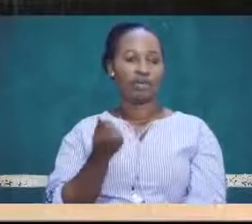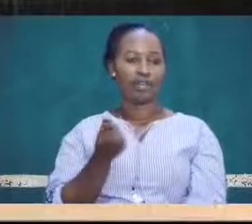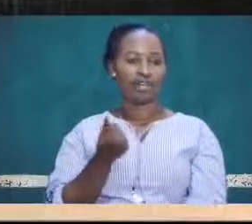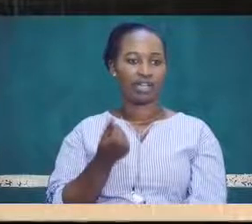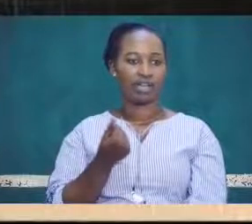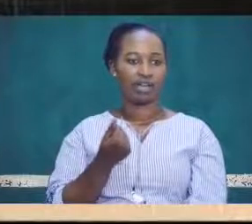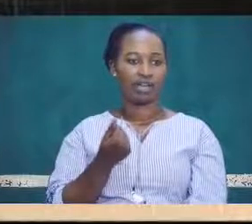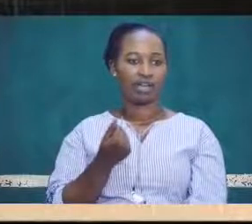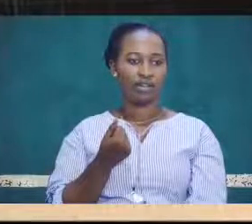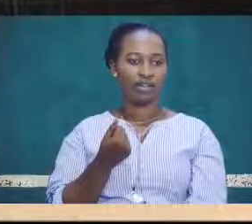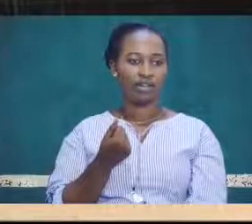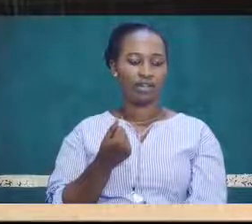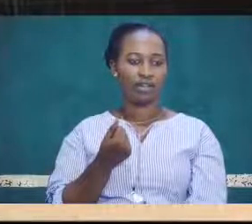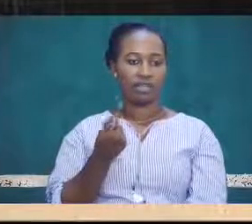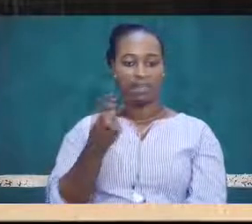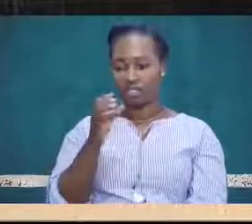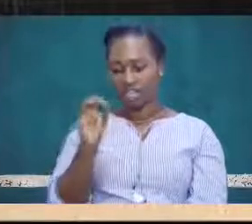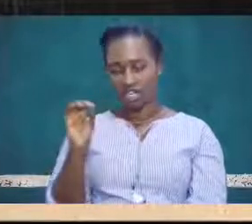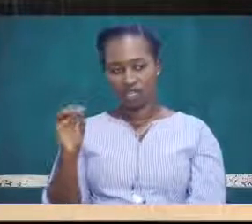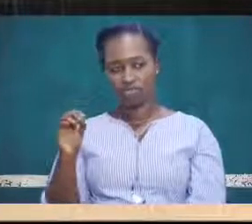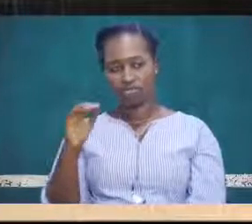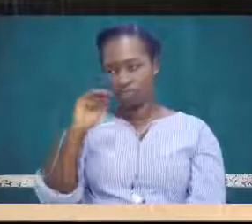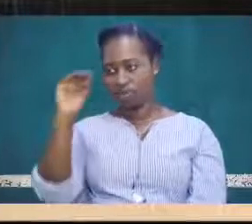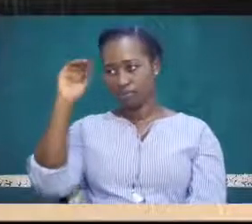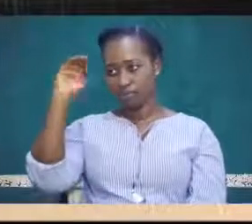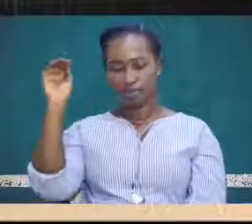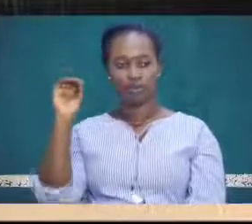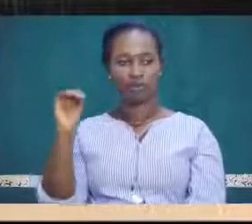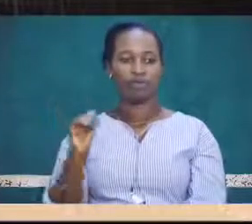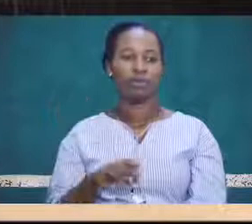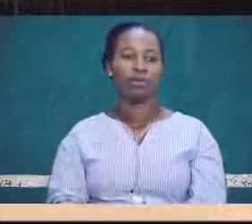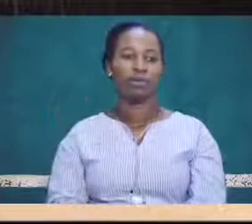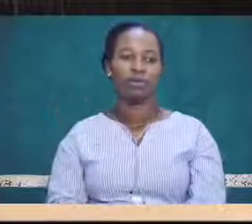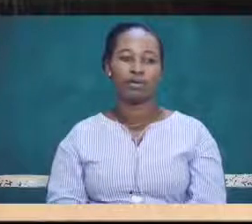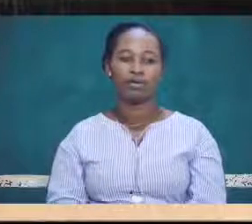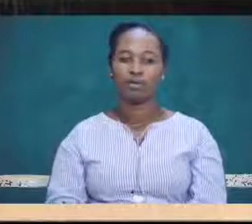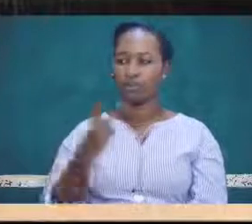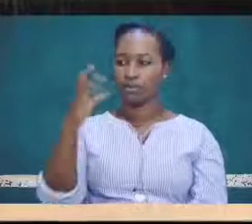have 500. You can get a suitable scale, 100, 200,